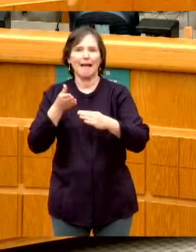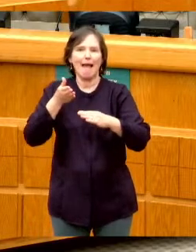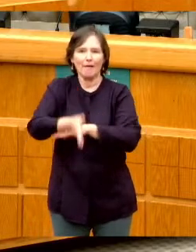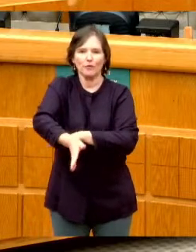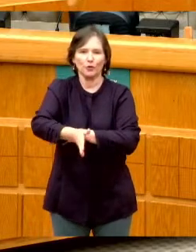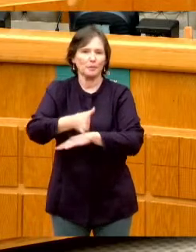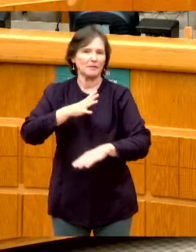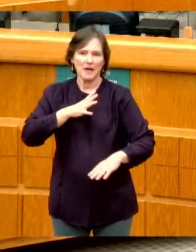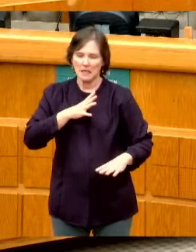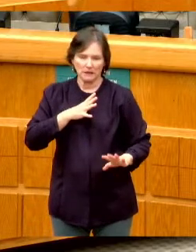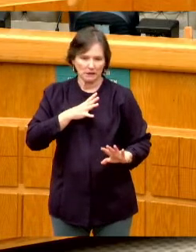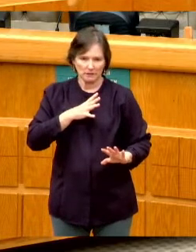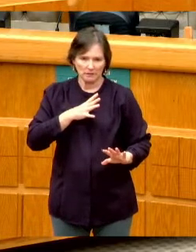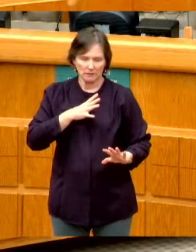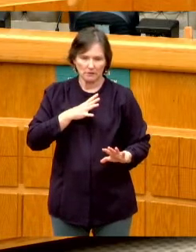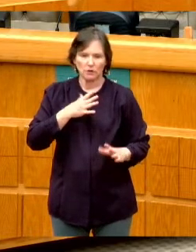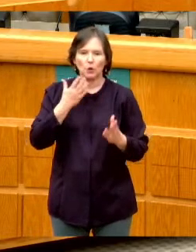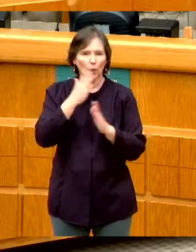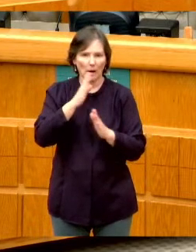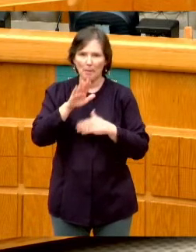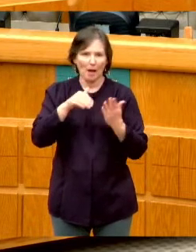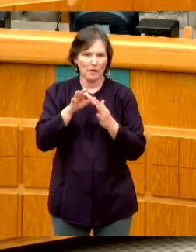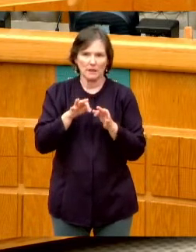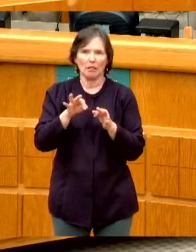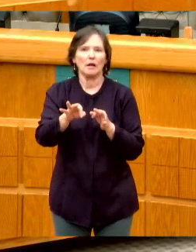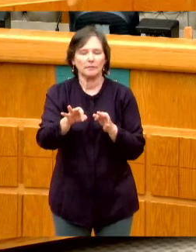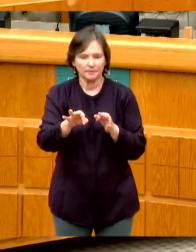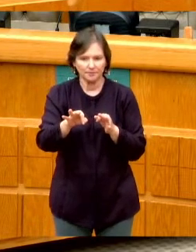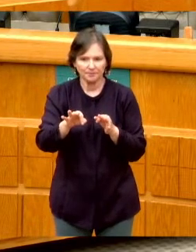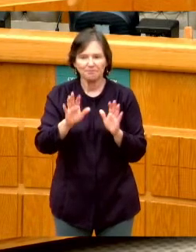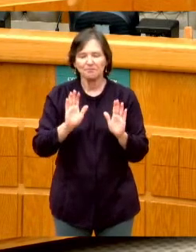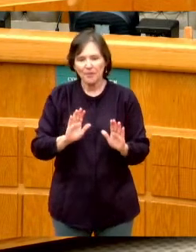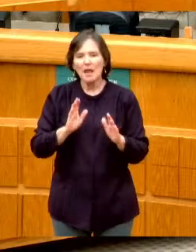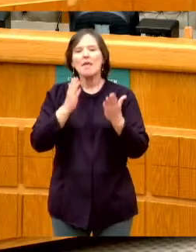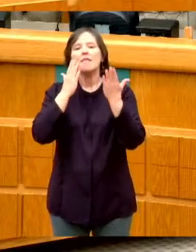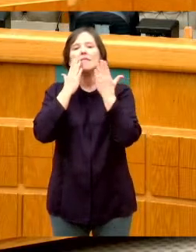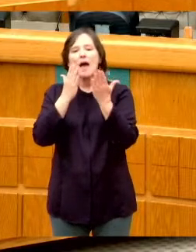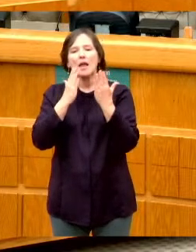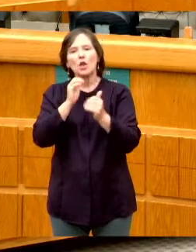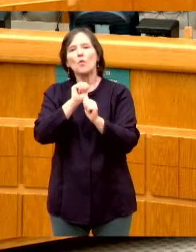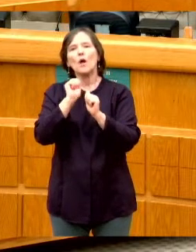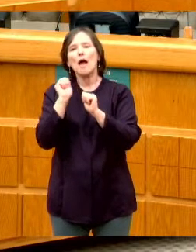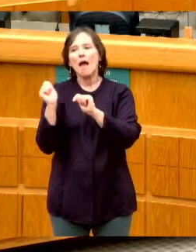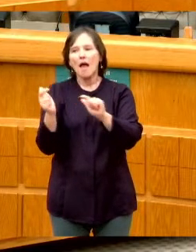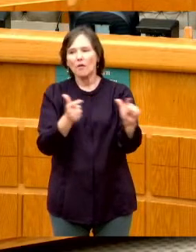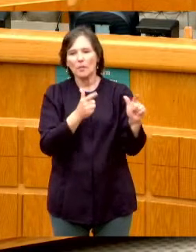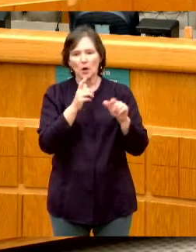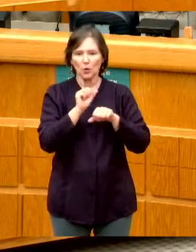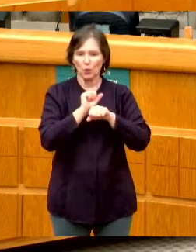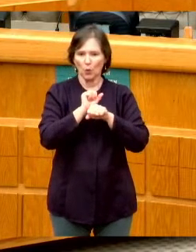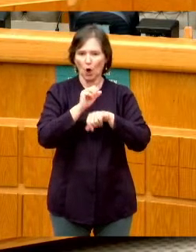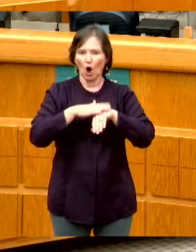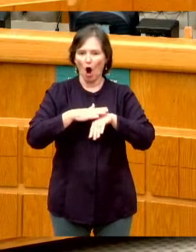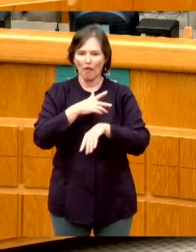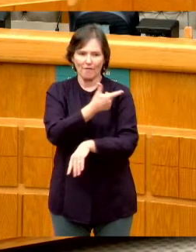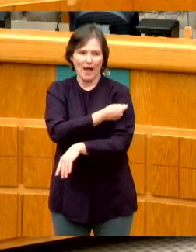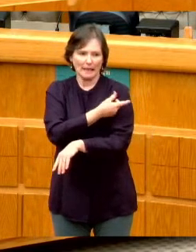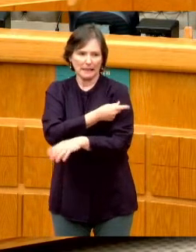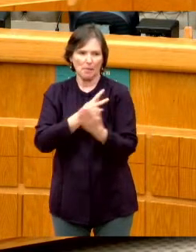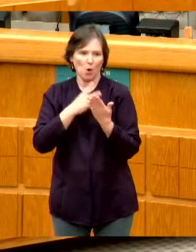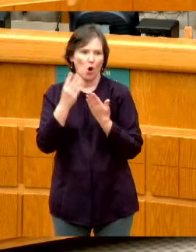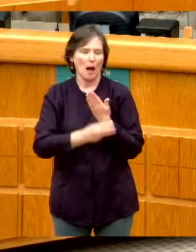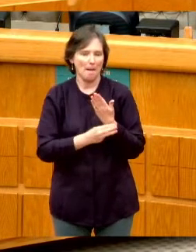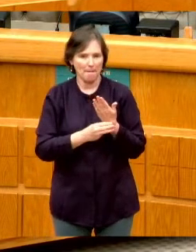So, I want to thank you again for working, all of those who are working on vaccination programs, a success. In a strange